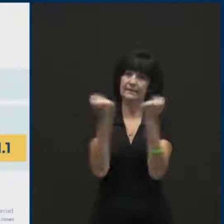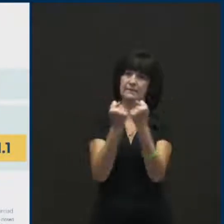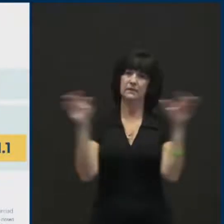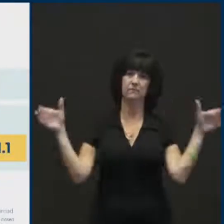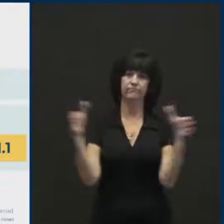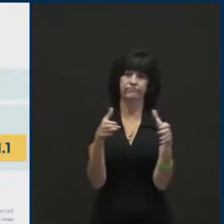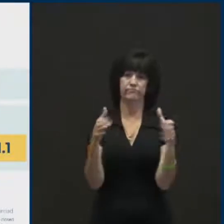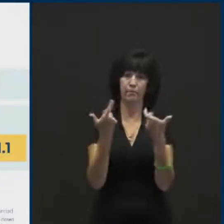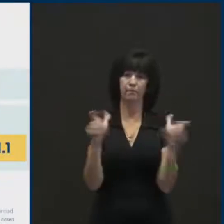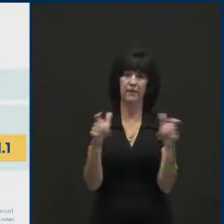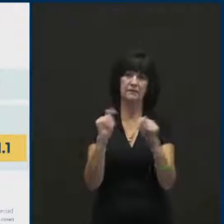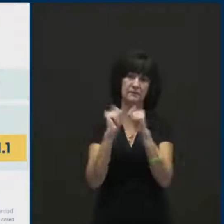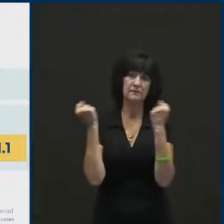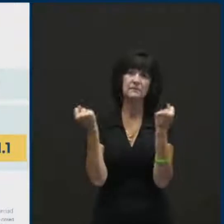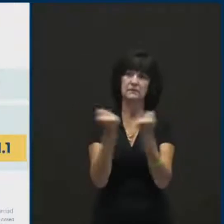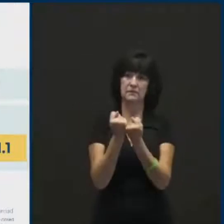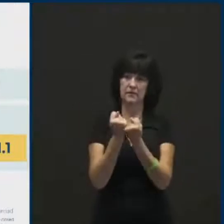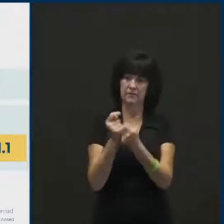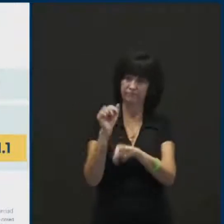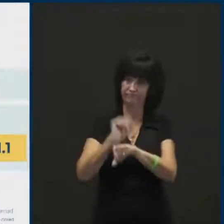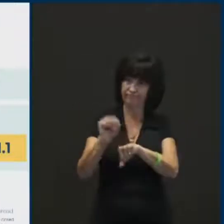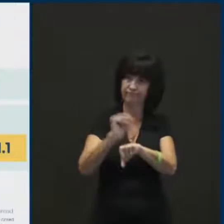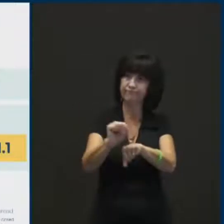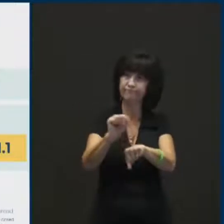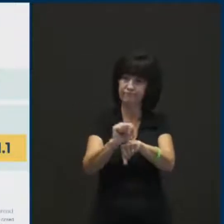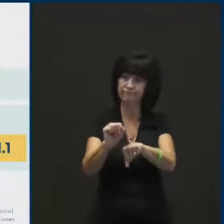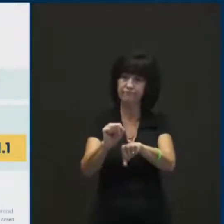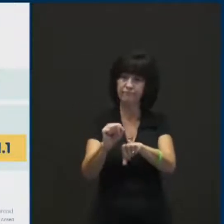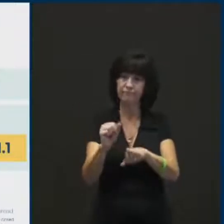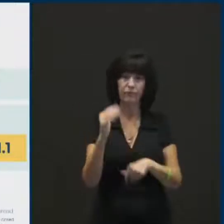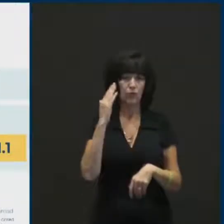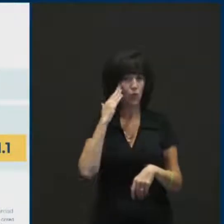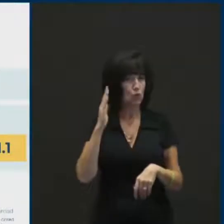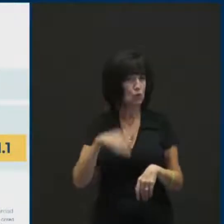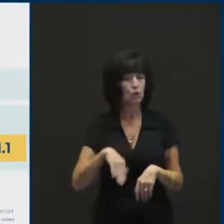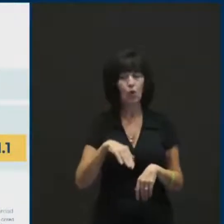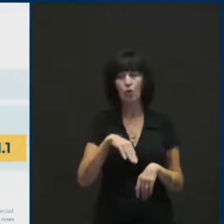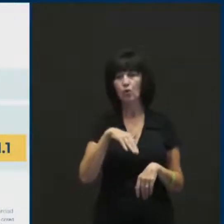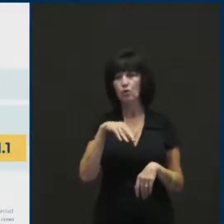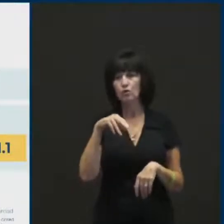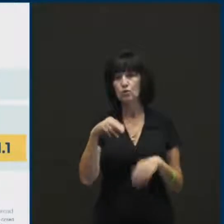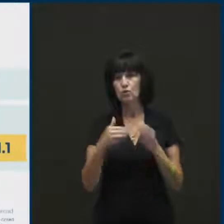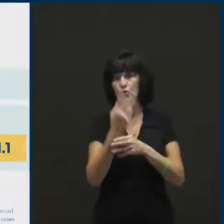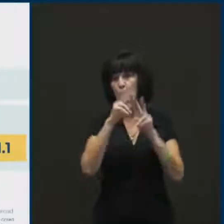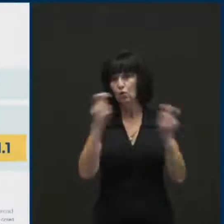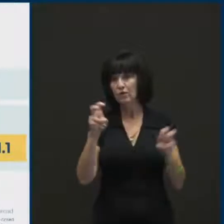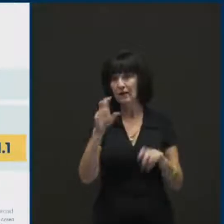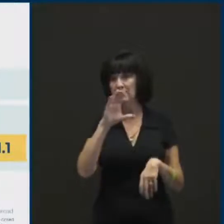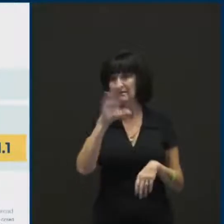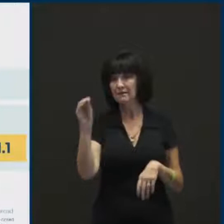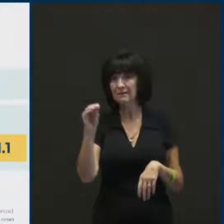here in Newcastle County, from Appoquinimink to Red Clay to Colonial to